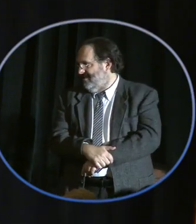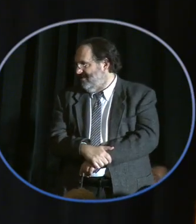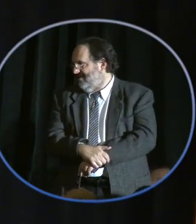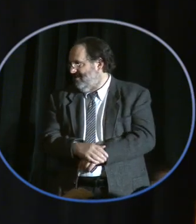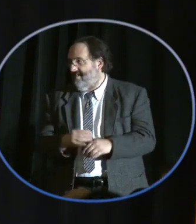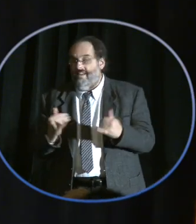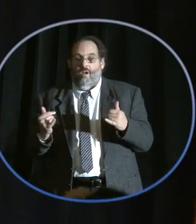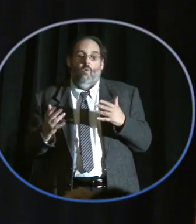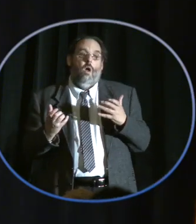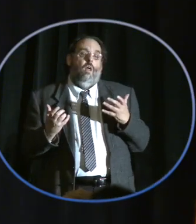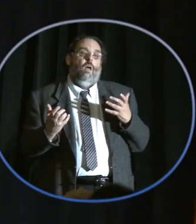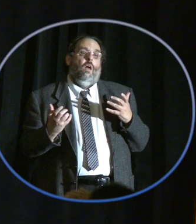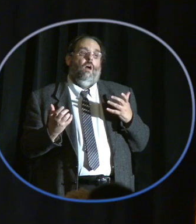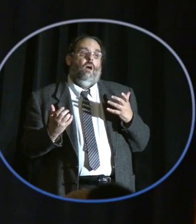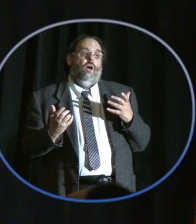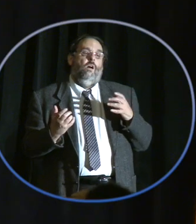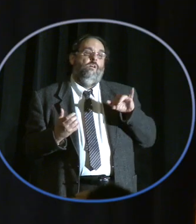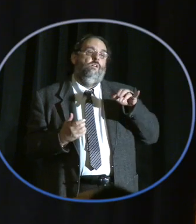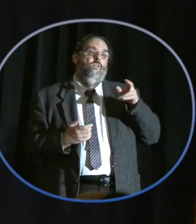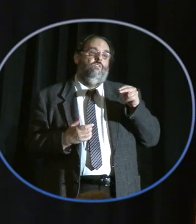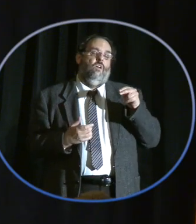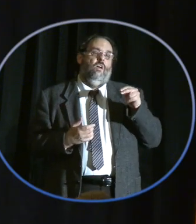Now we would like for